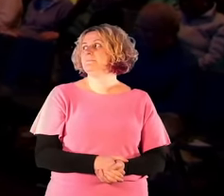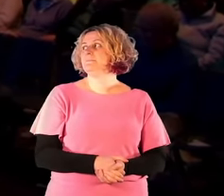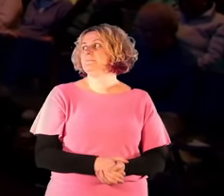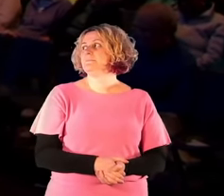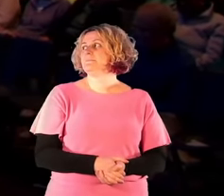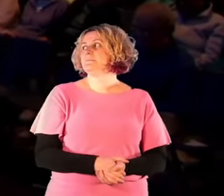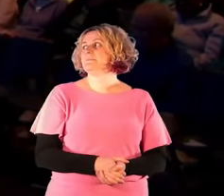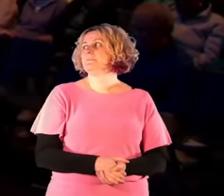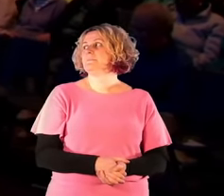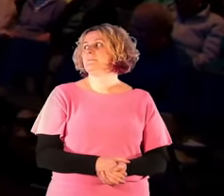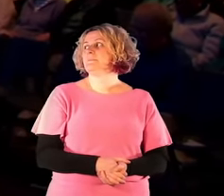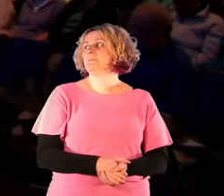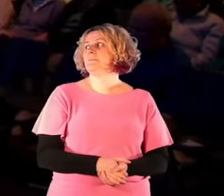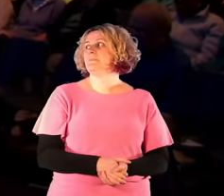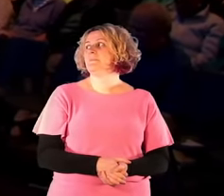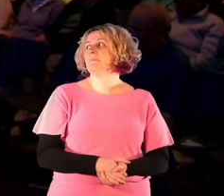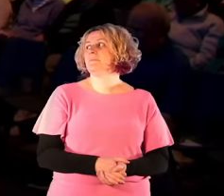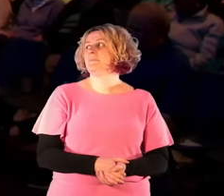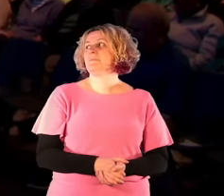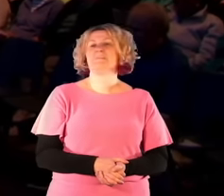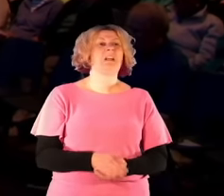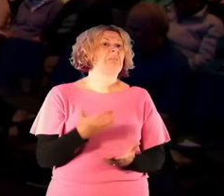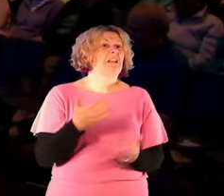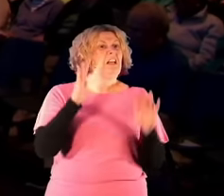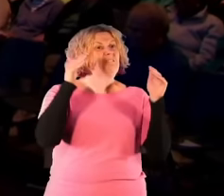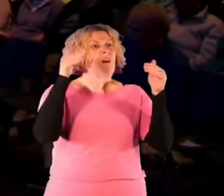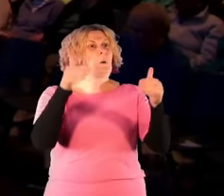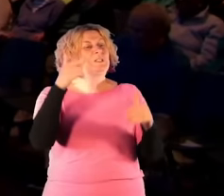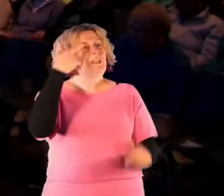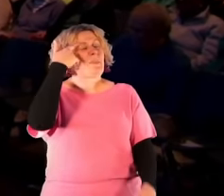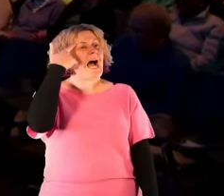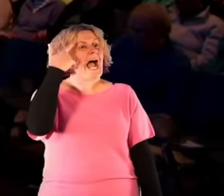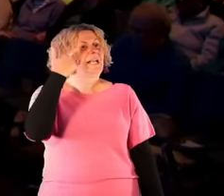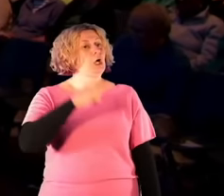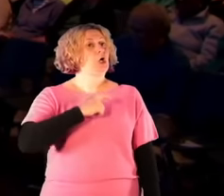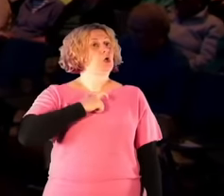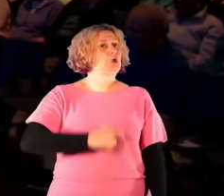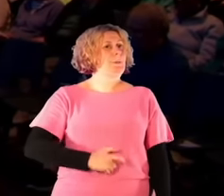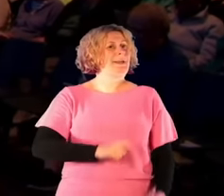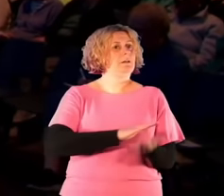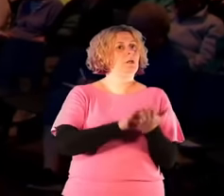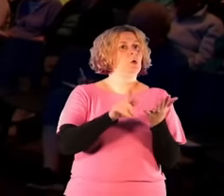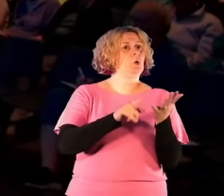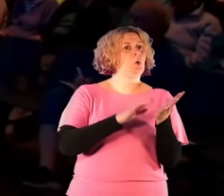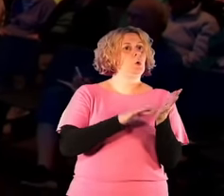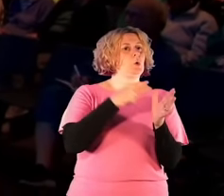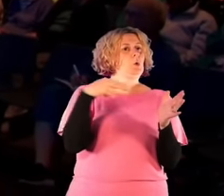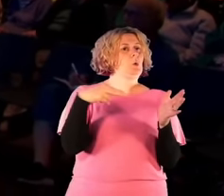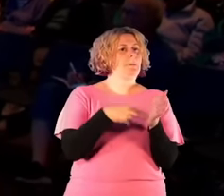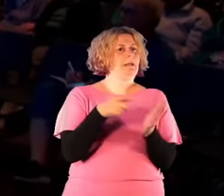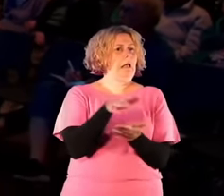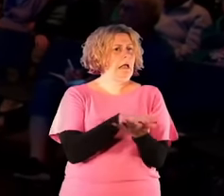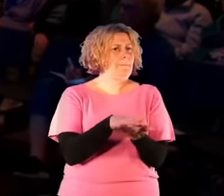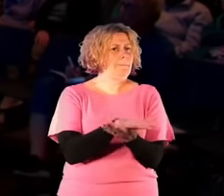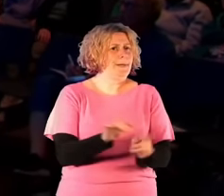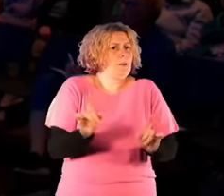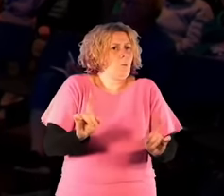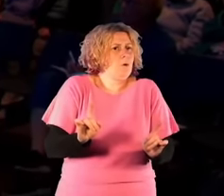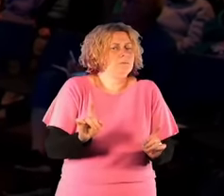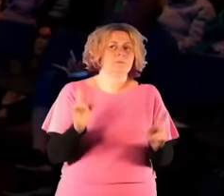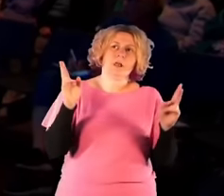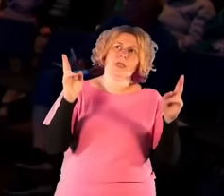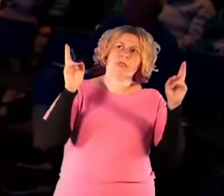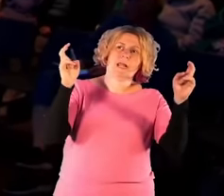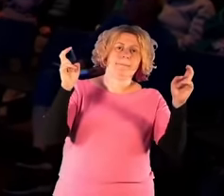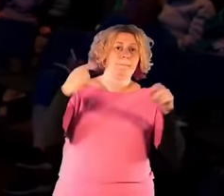Well, it does kind of focus the mind. What does it mean to be human? That's been our theme this week, hasn't it?